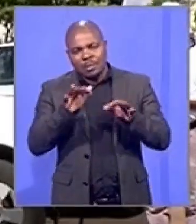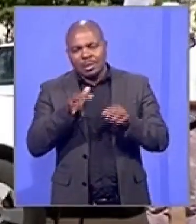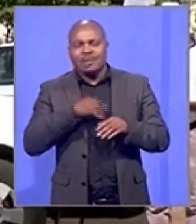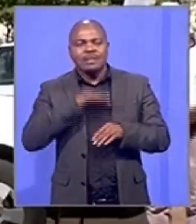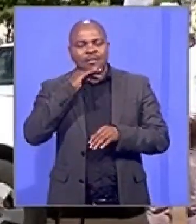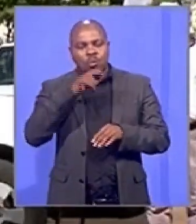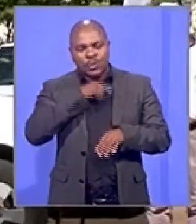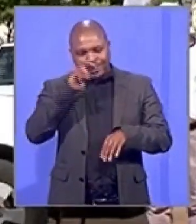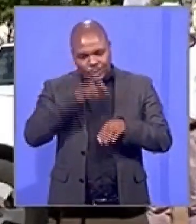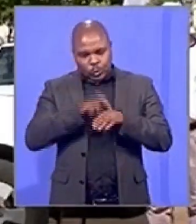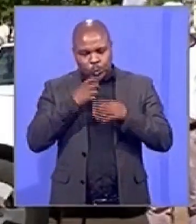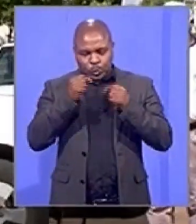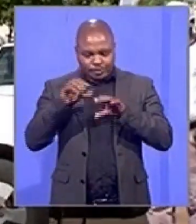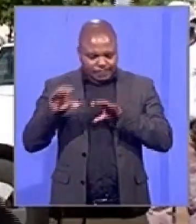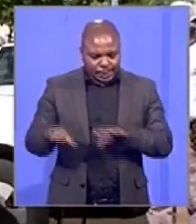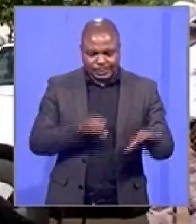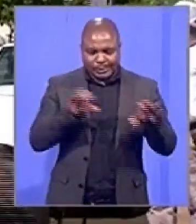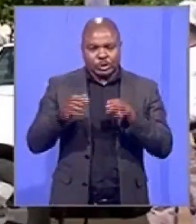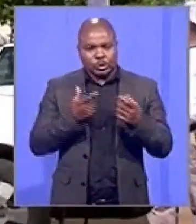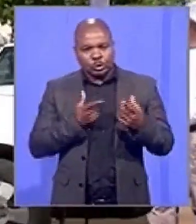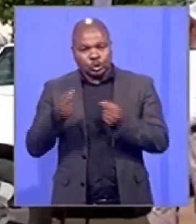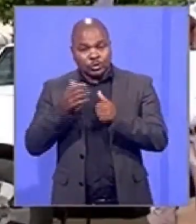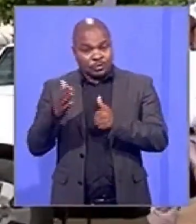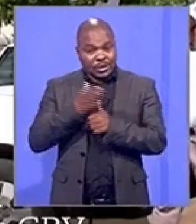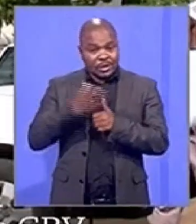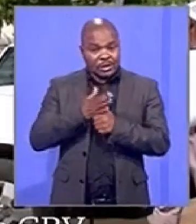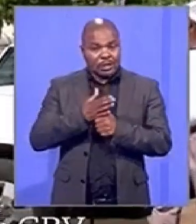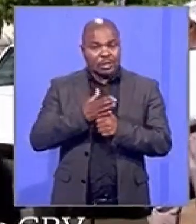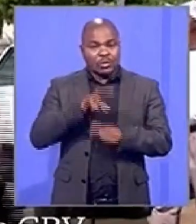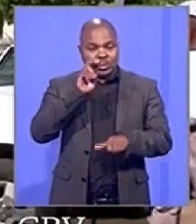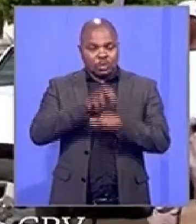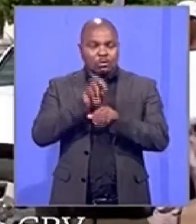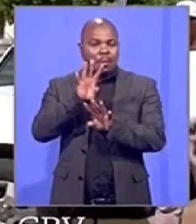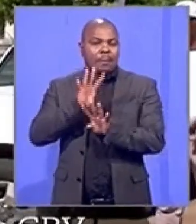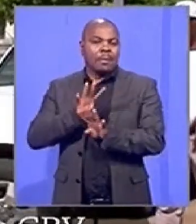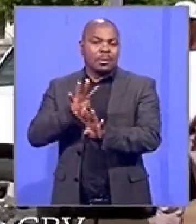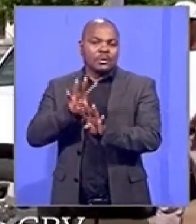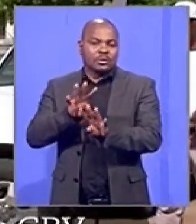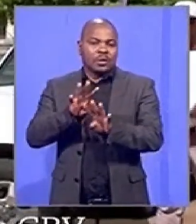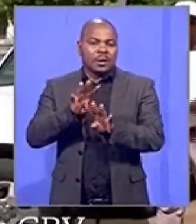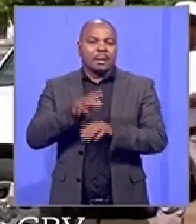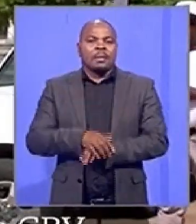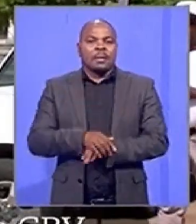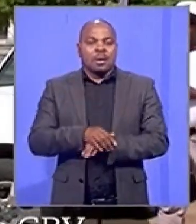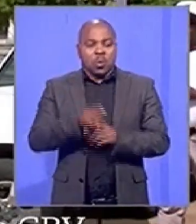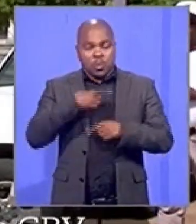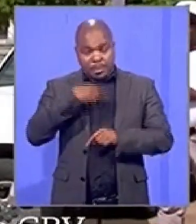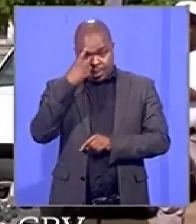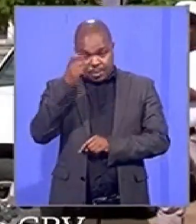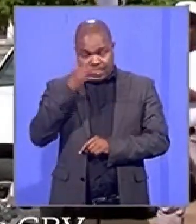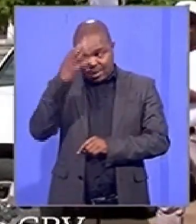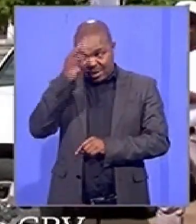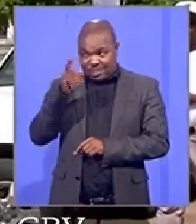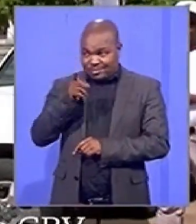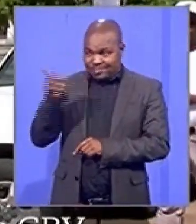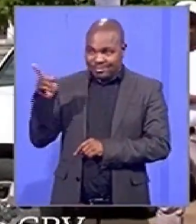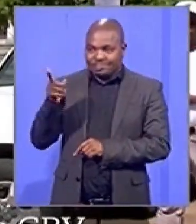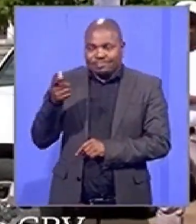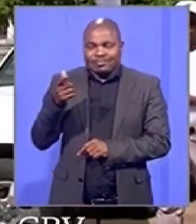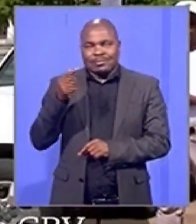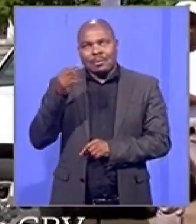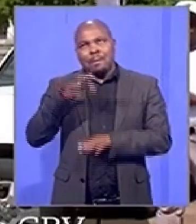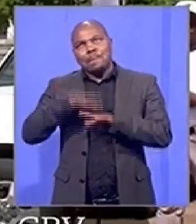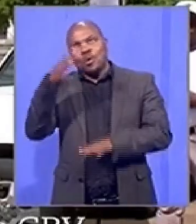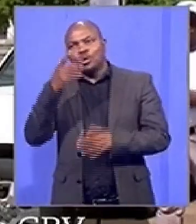take action, and the first step of taking action is through taking a march, is through building a march. So we believe that the government is not taking enough